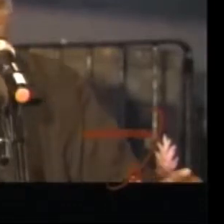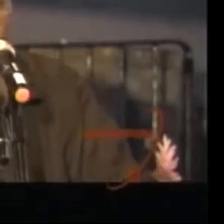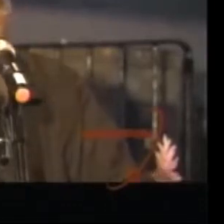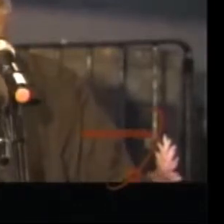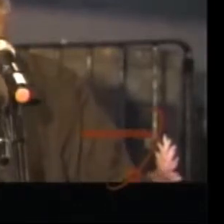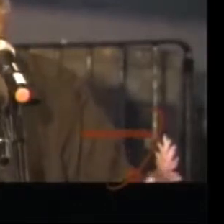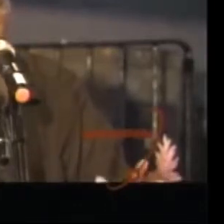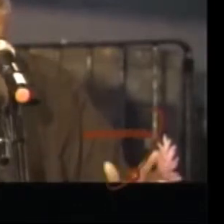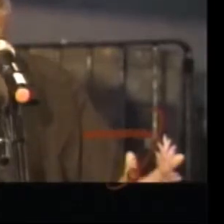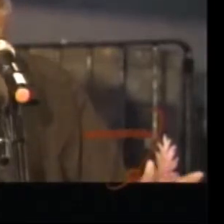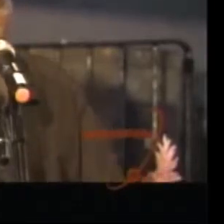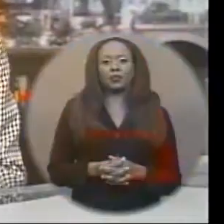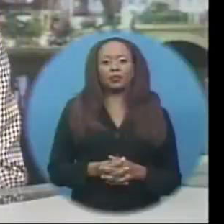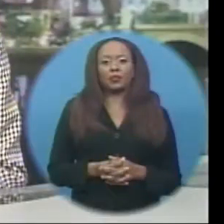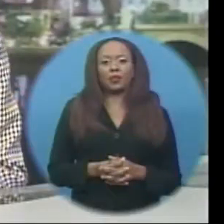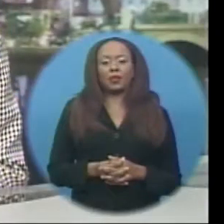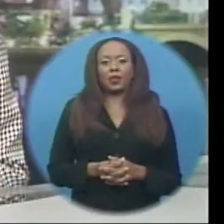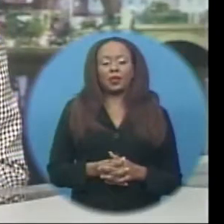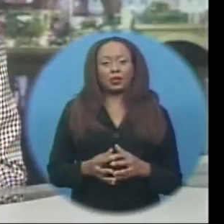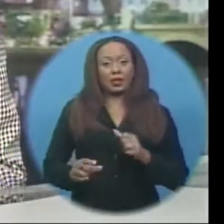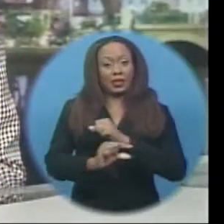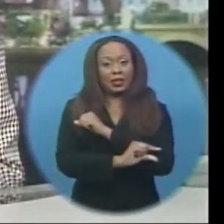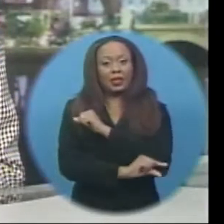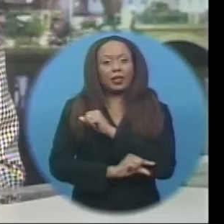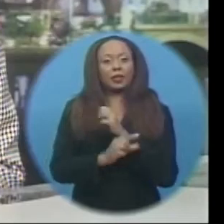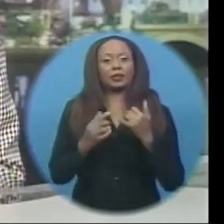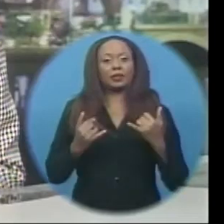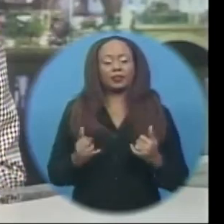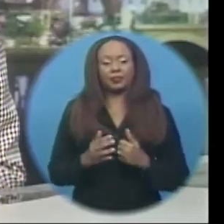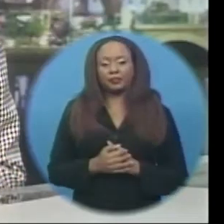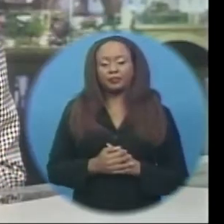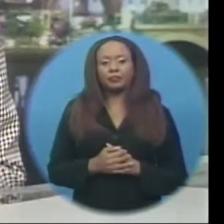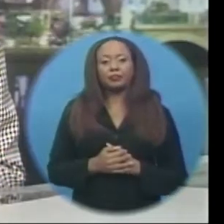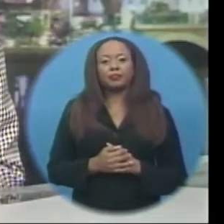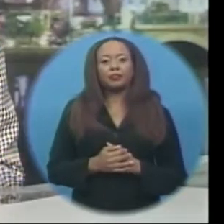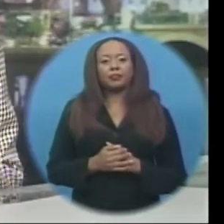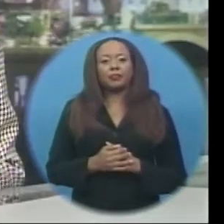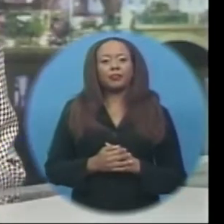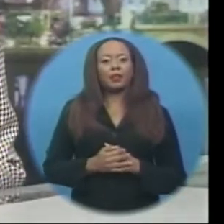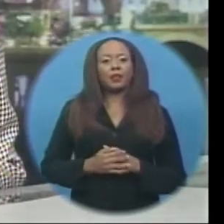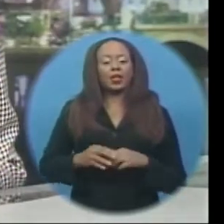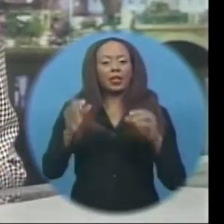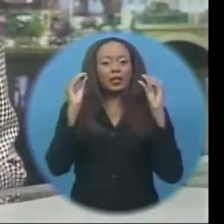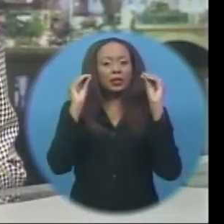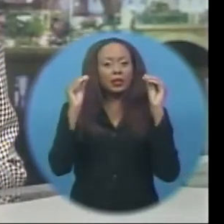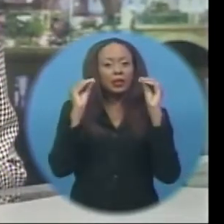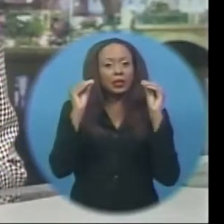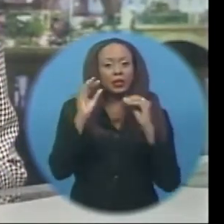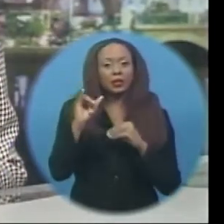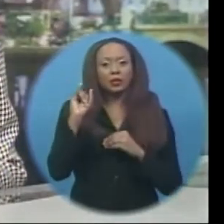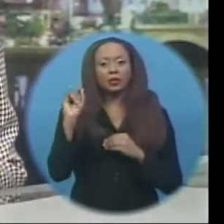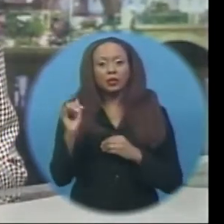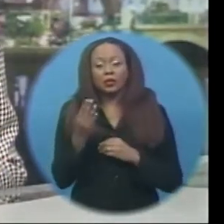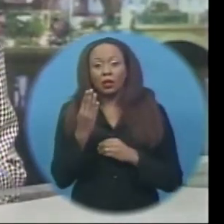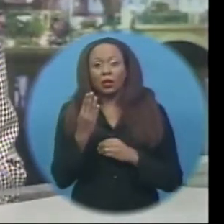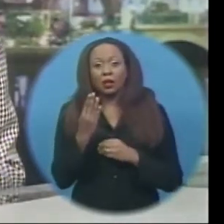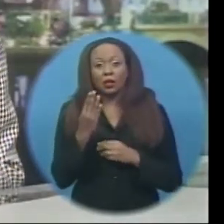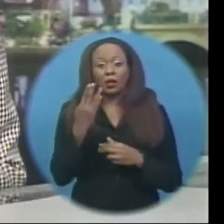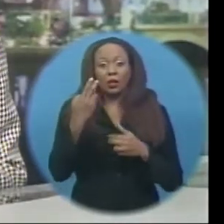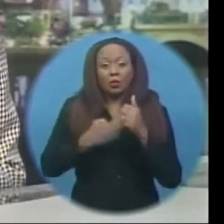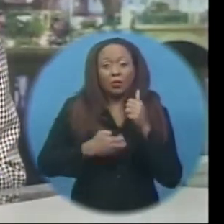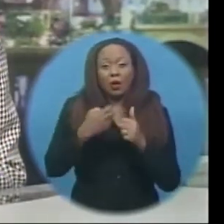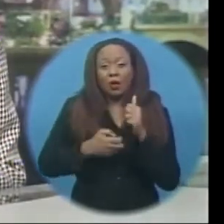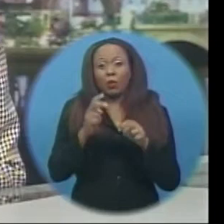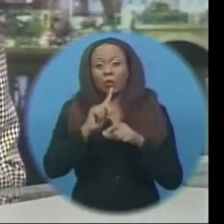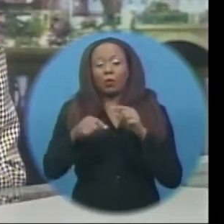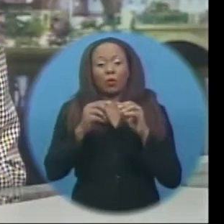is shrinking. Over in Guyana, we're hearing that deviance in the teaching profession is highest among teachers